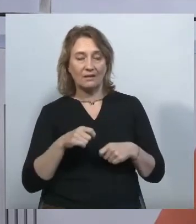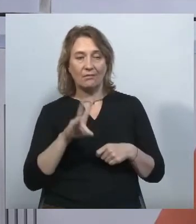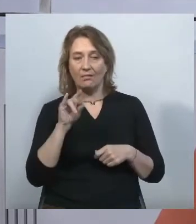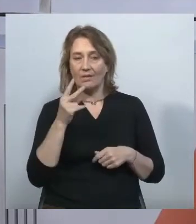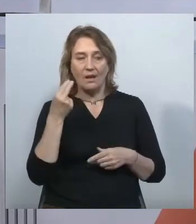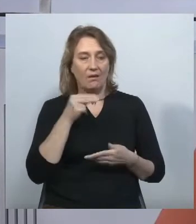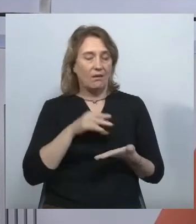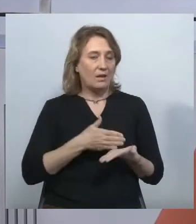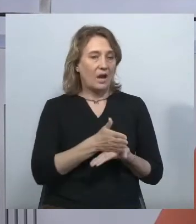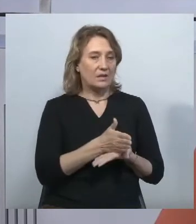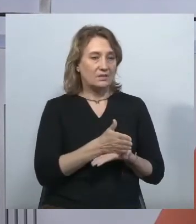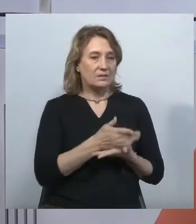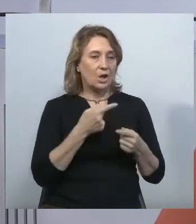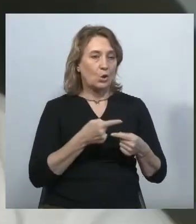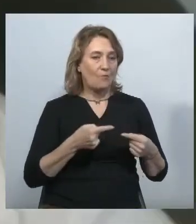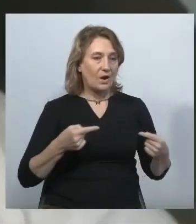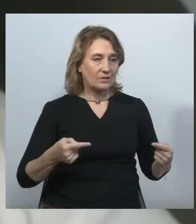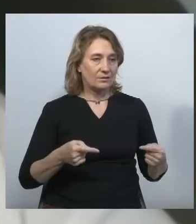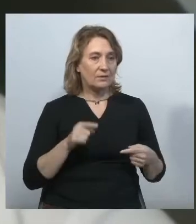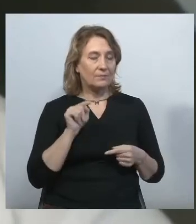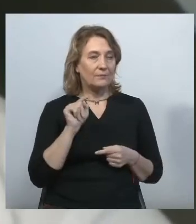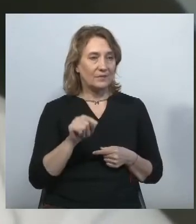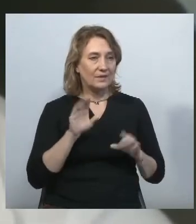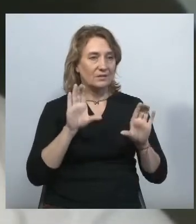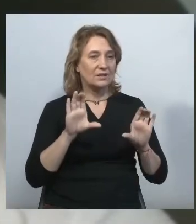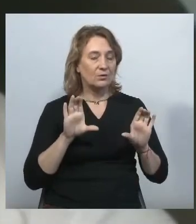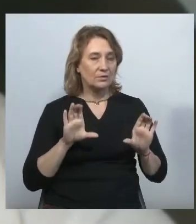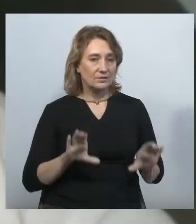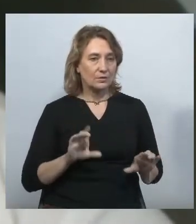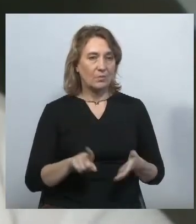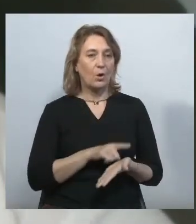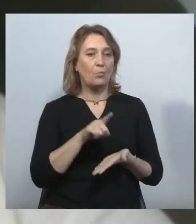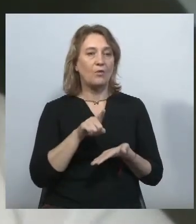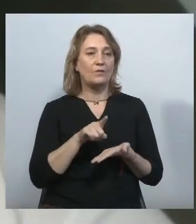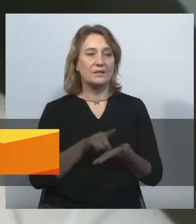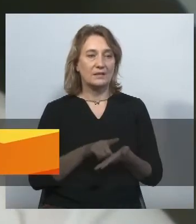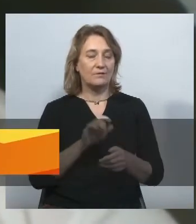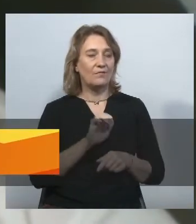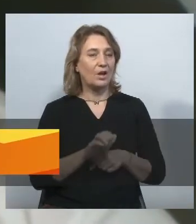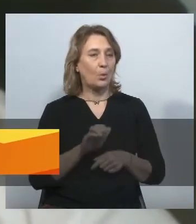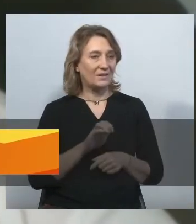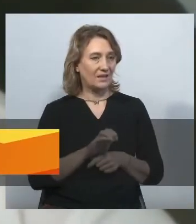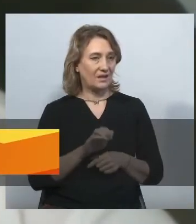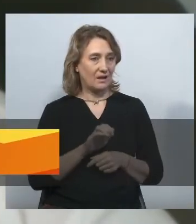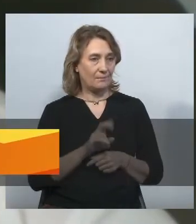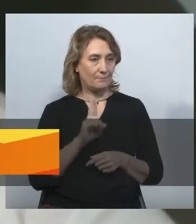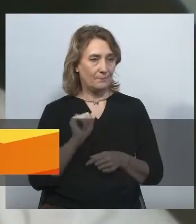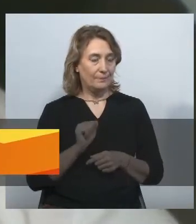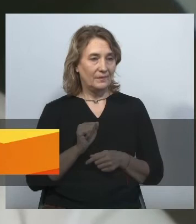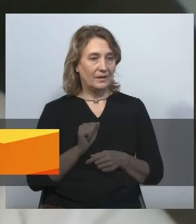quality goods. And then it has become a tradition. It has become part of legislation and the liability of the